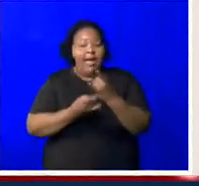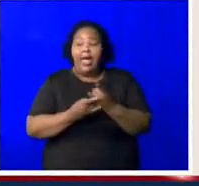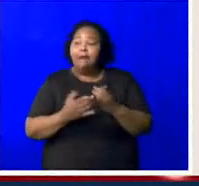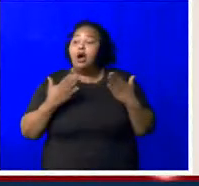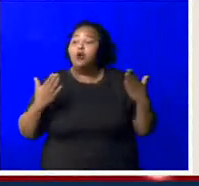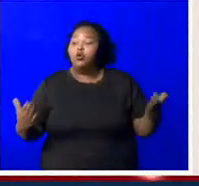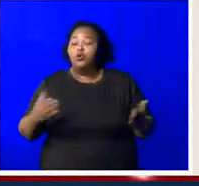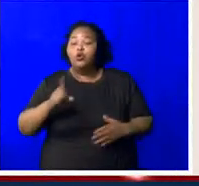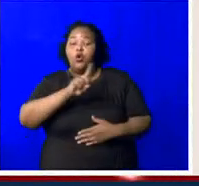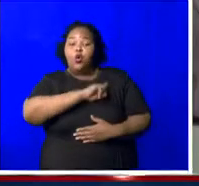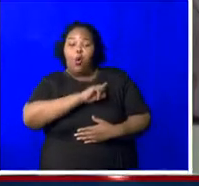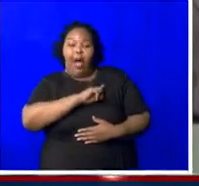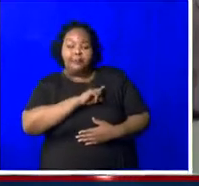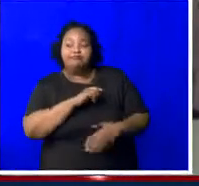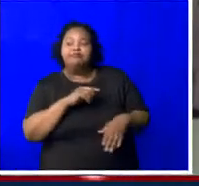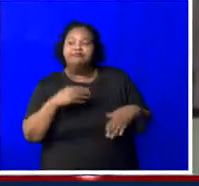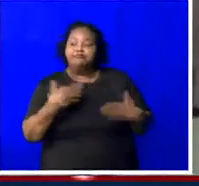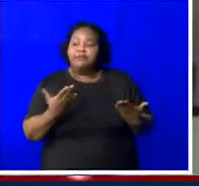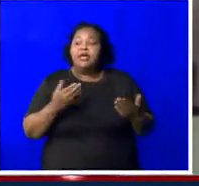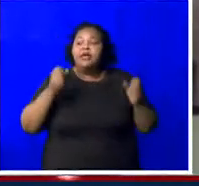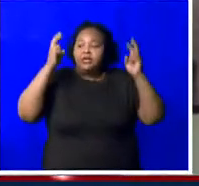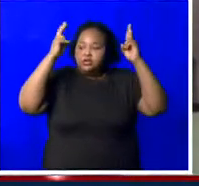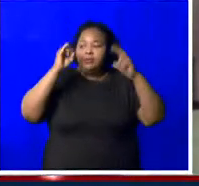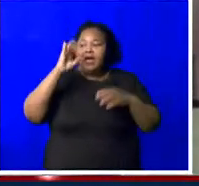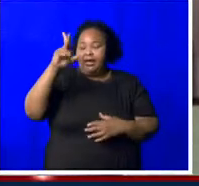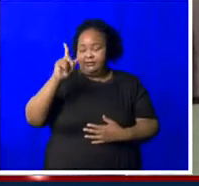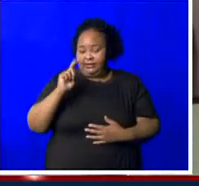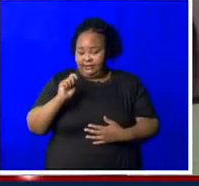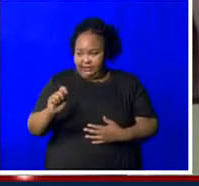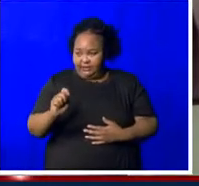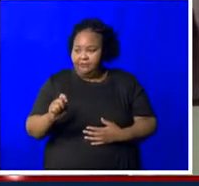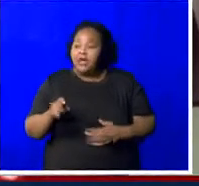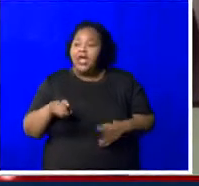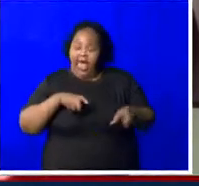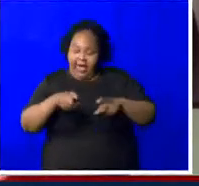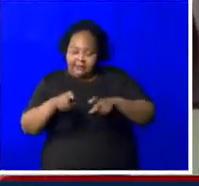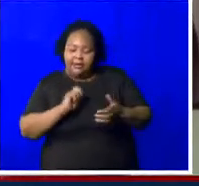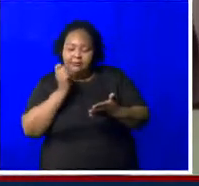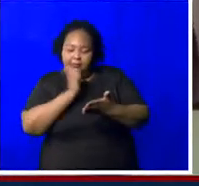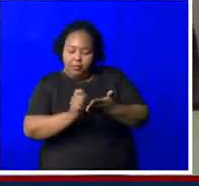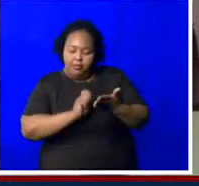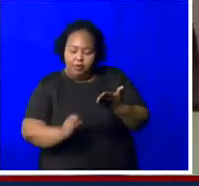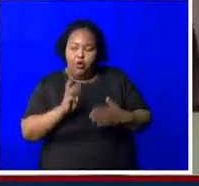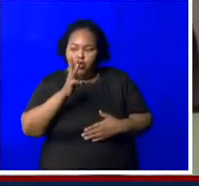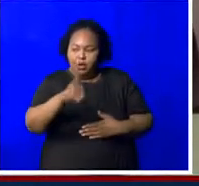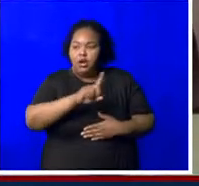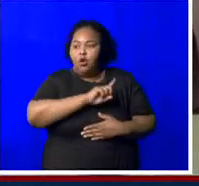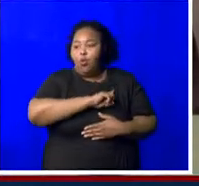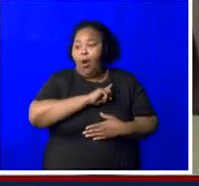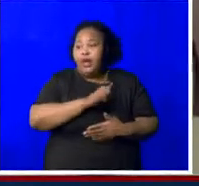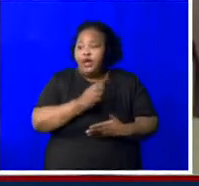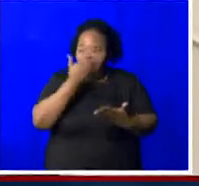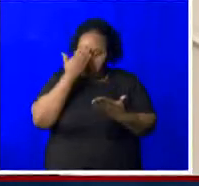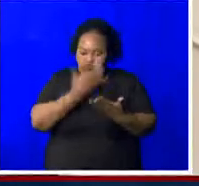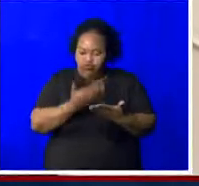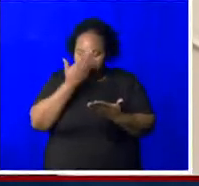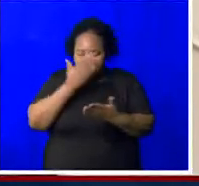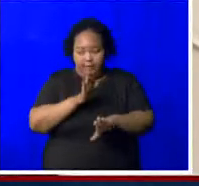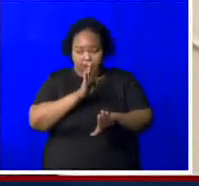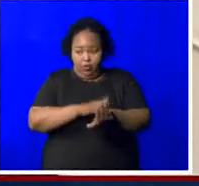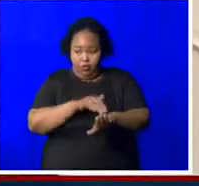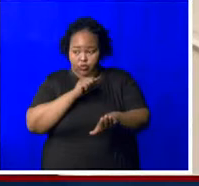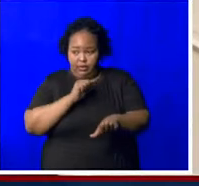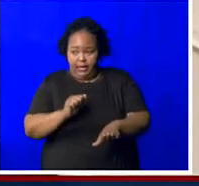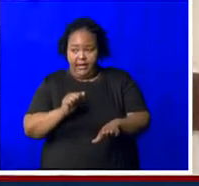ukuthi basale babhalisela luhlolo lwesifundo se-ICT njengoba bebasolo bangasendi ngenxa yokweswela bongcondo mshina.